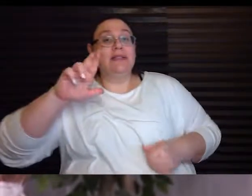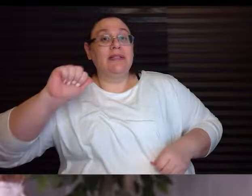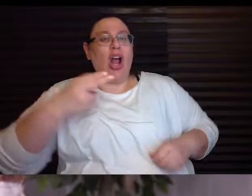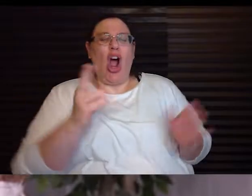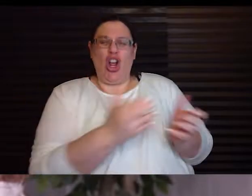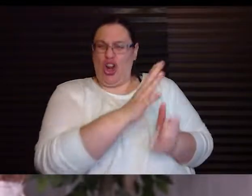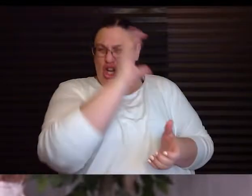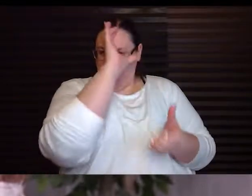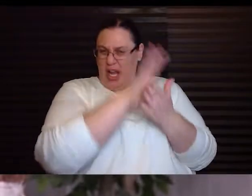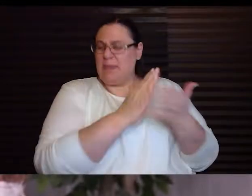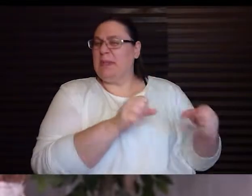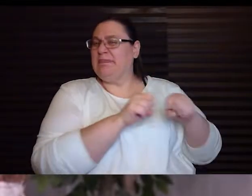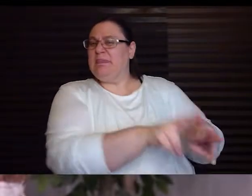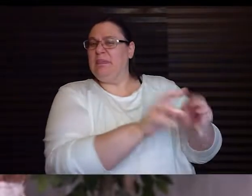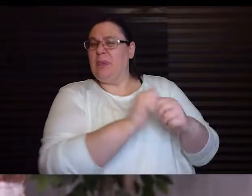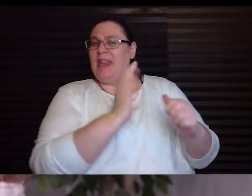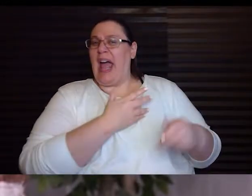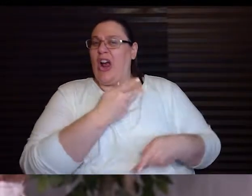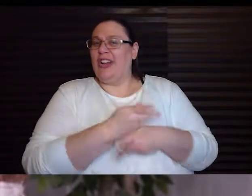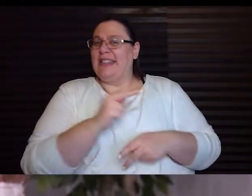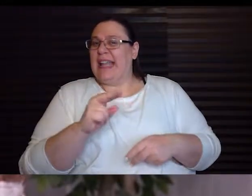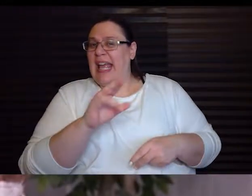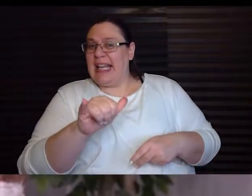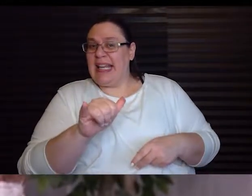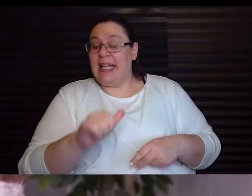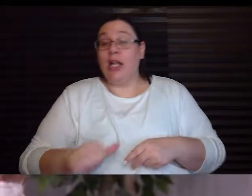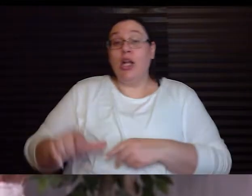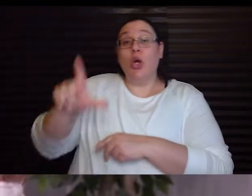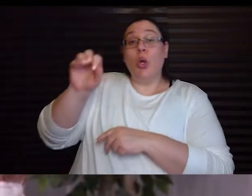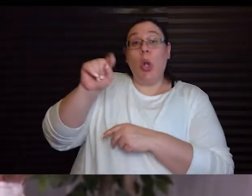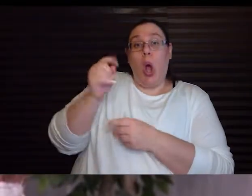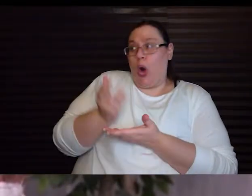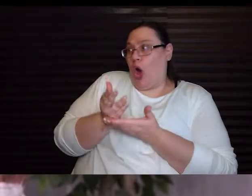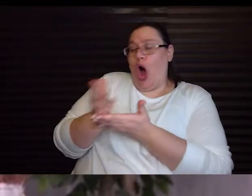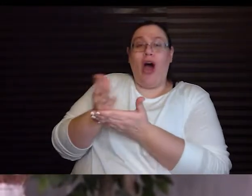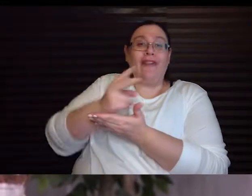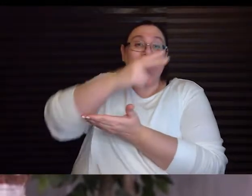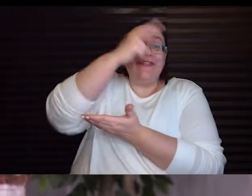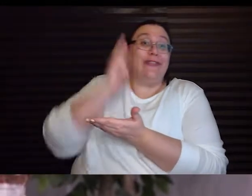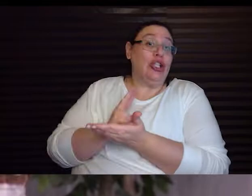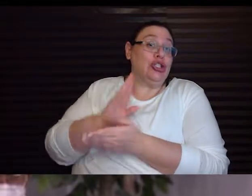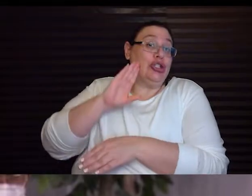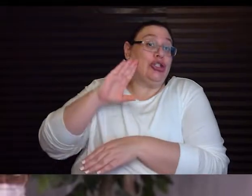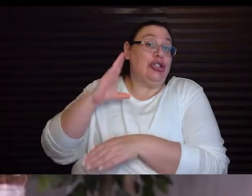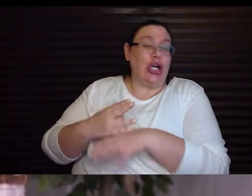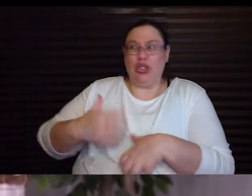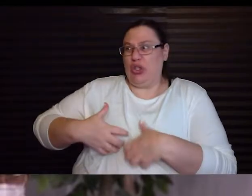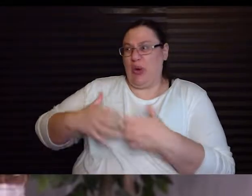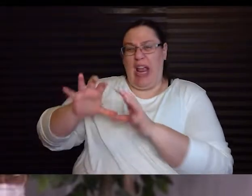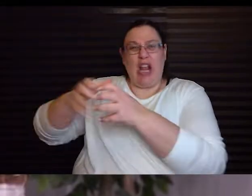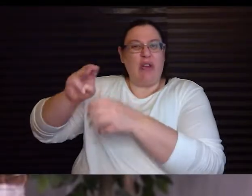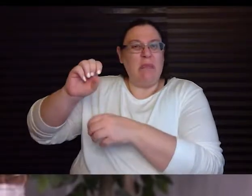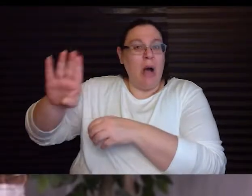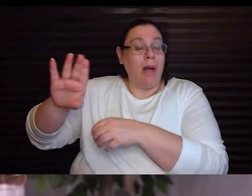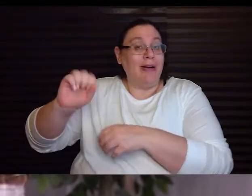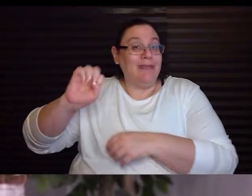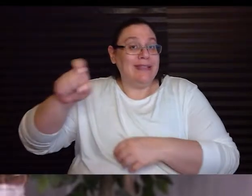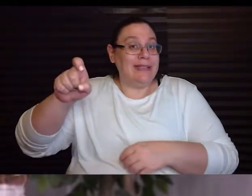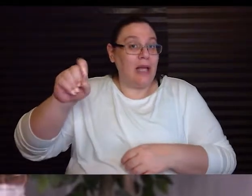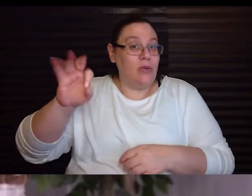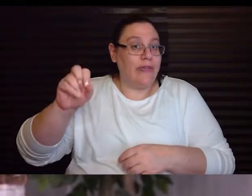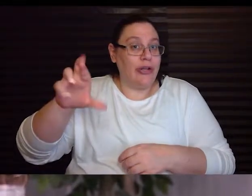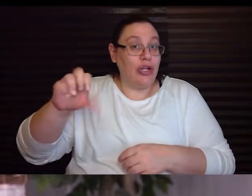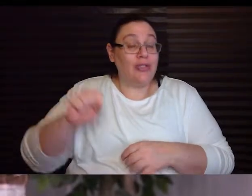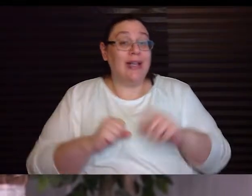encourages her husband to sleep with their nanny. Lot offers his virgin daughters to an angry mob of sex